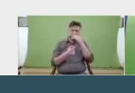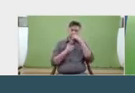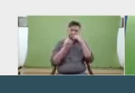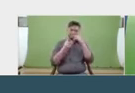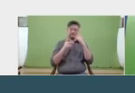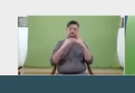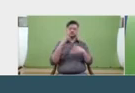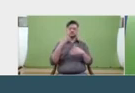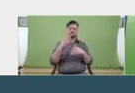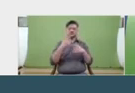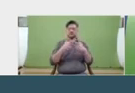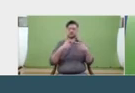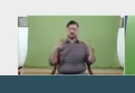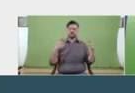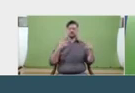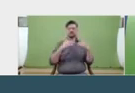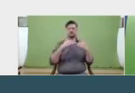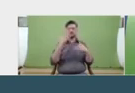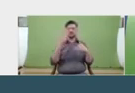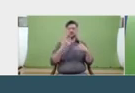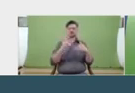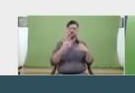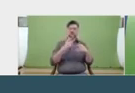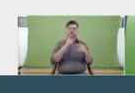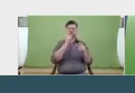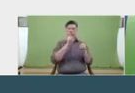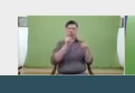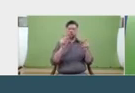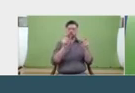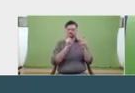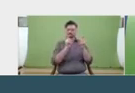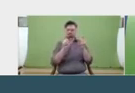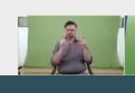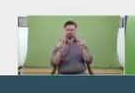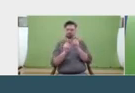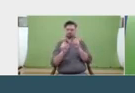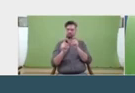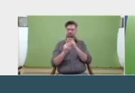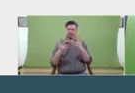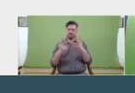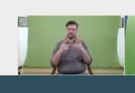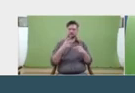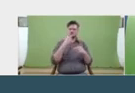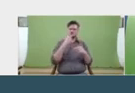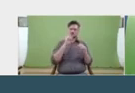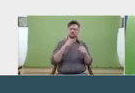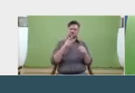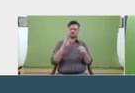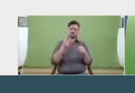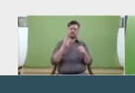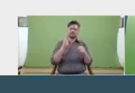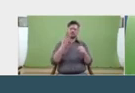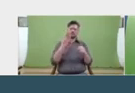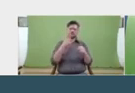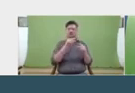they are categorized as per word order so you see this is i put a tamil sentence here and you can do the right